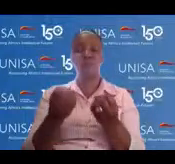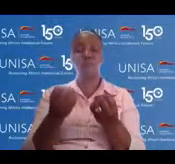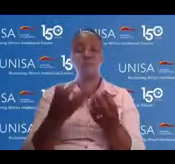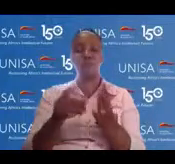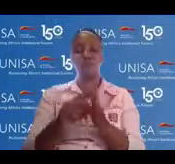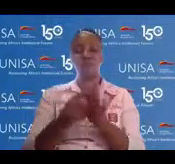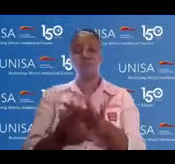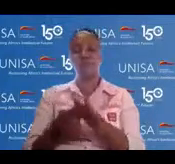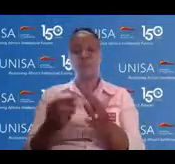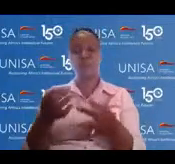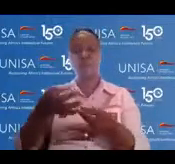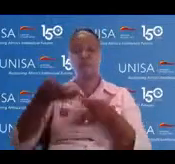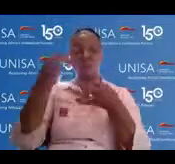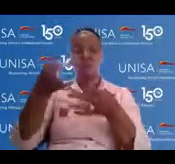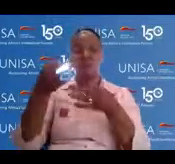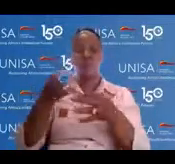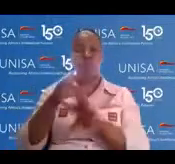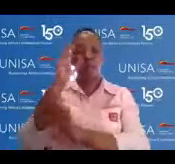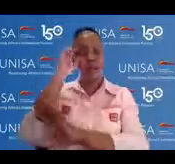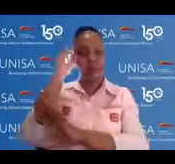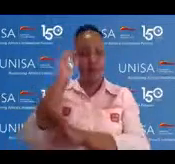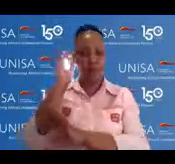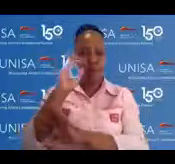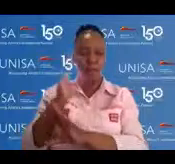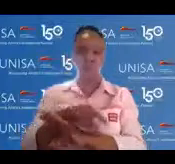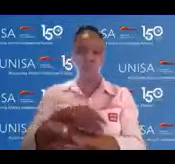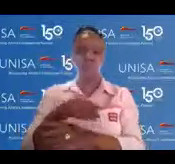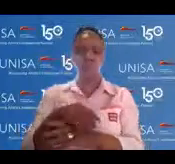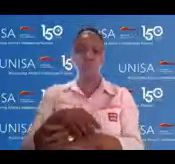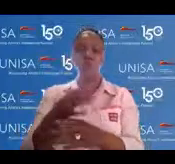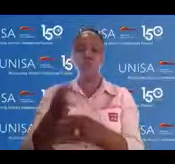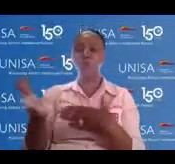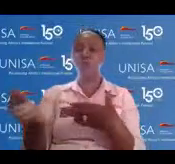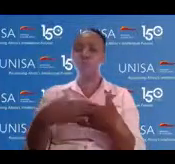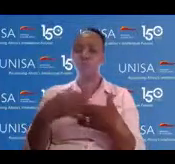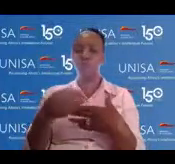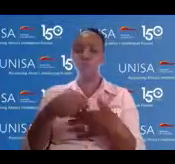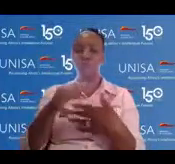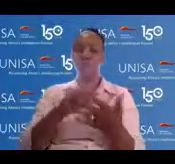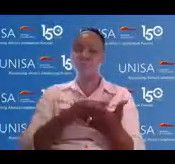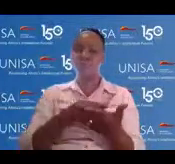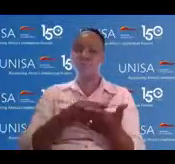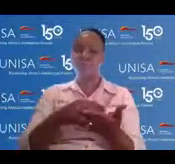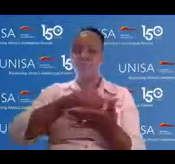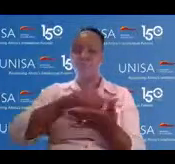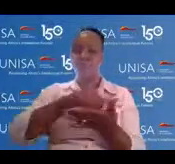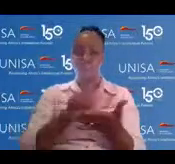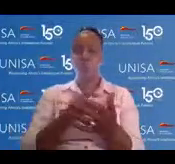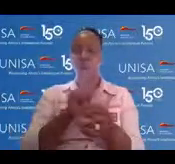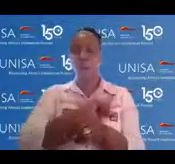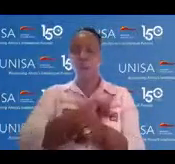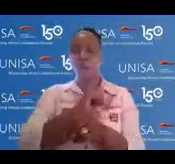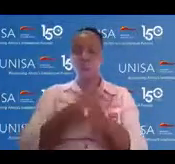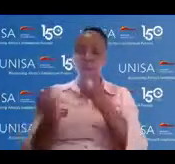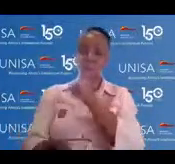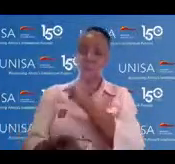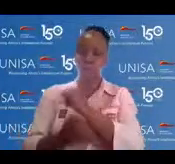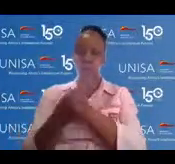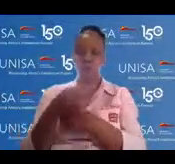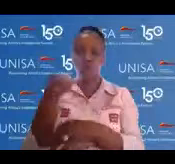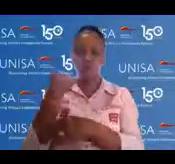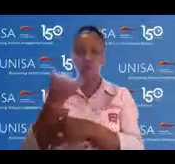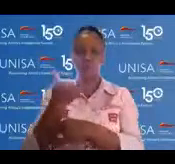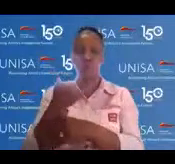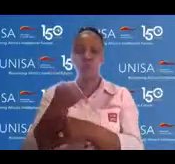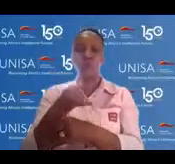just a reminder to not leave the app. So this is running on your phone. At this point, you can put your phone down, so next to you. It will go